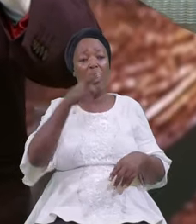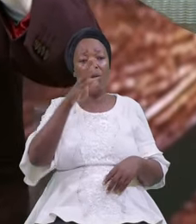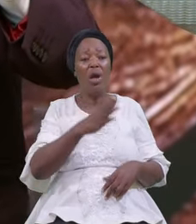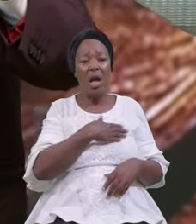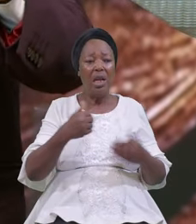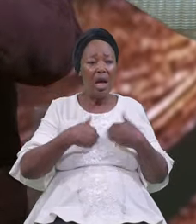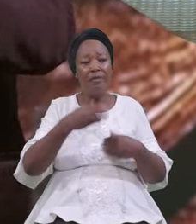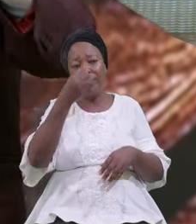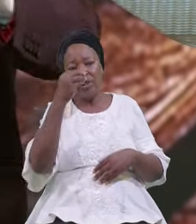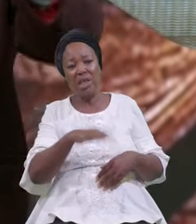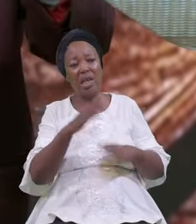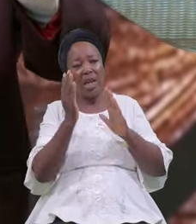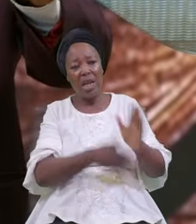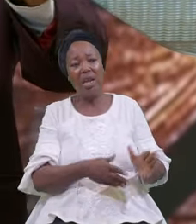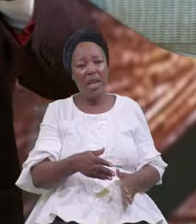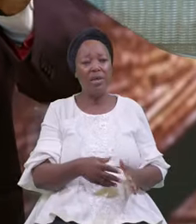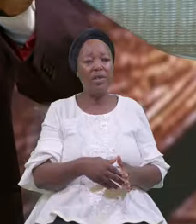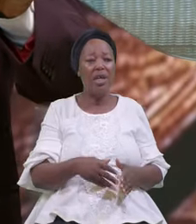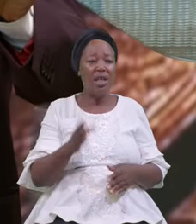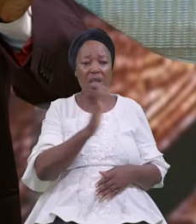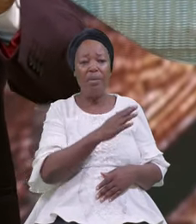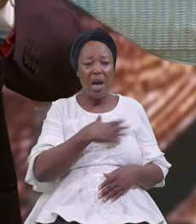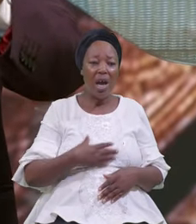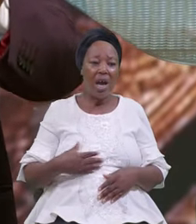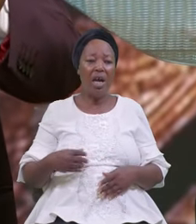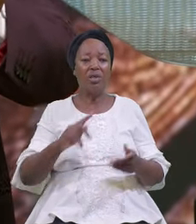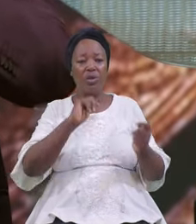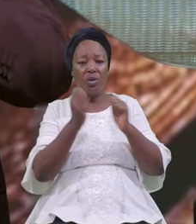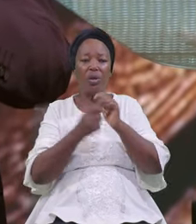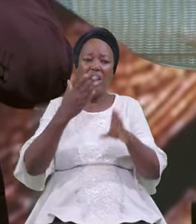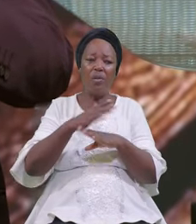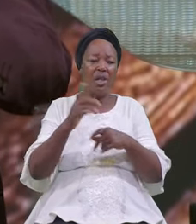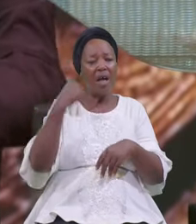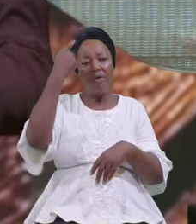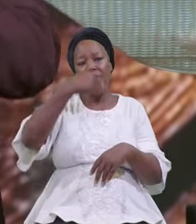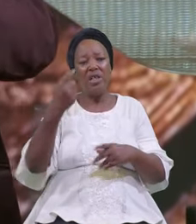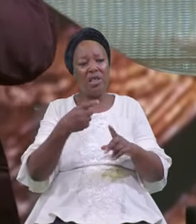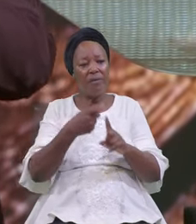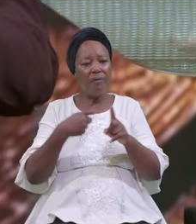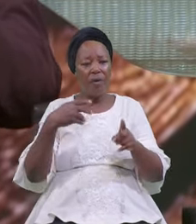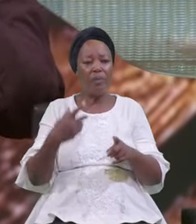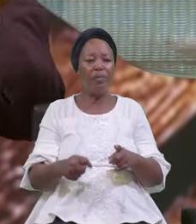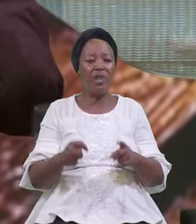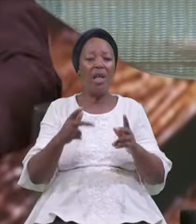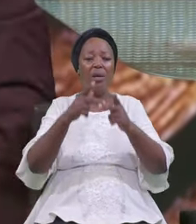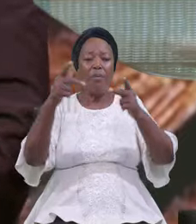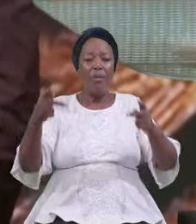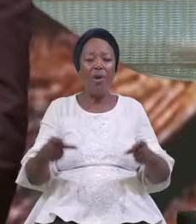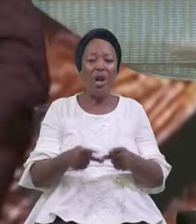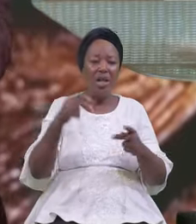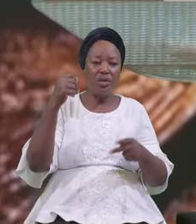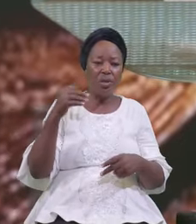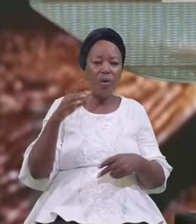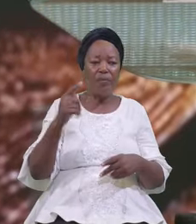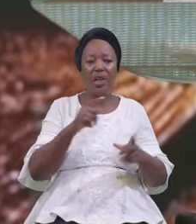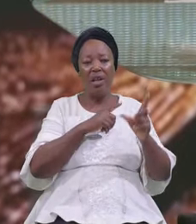forsaking him, and they have turned away their faces from the habitation